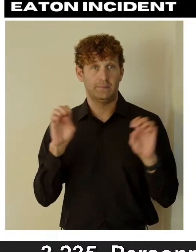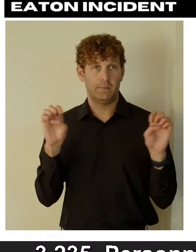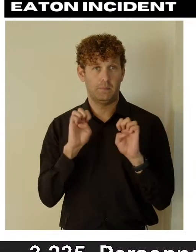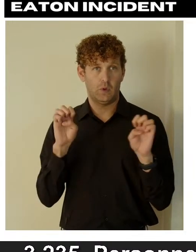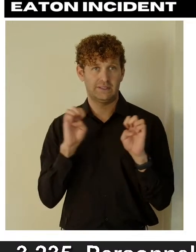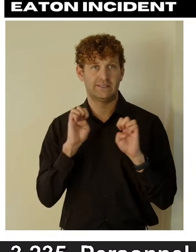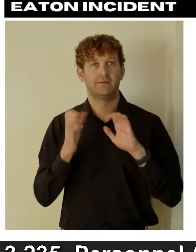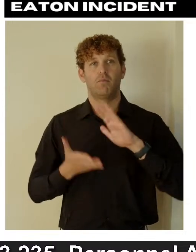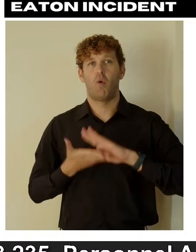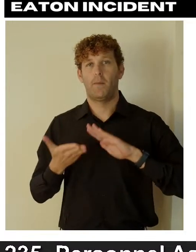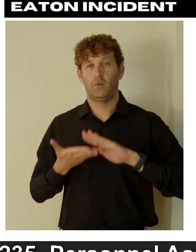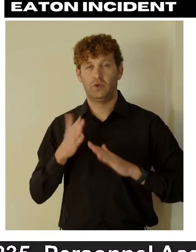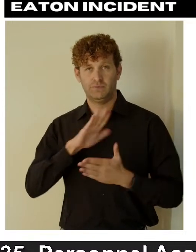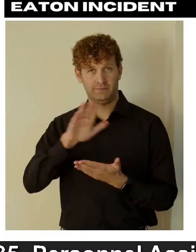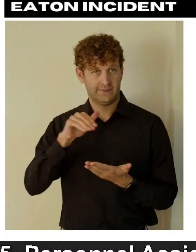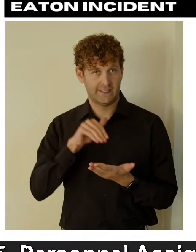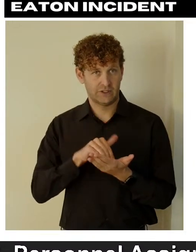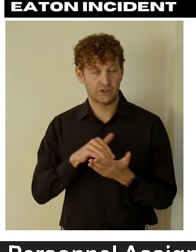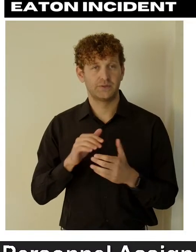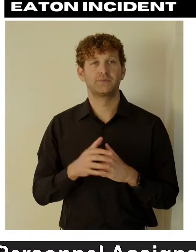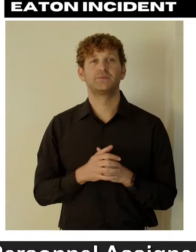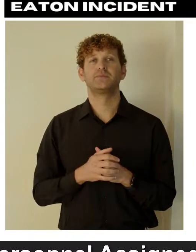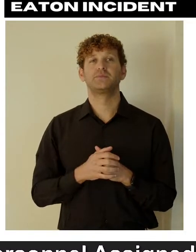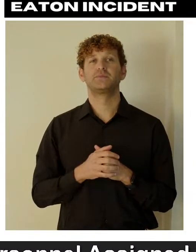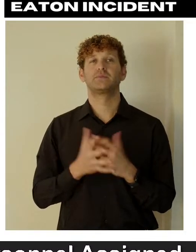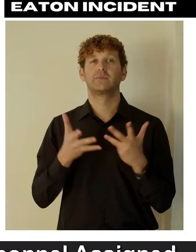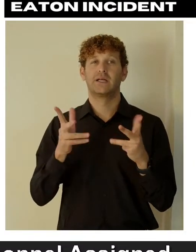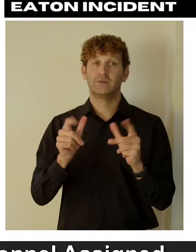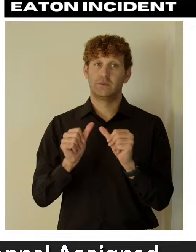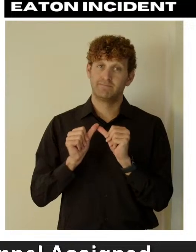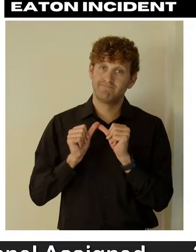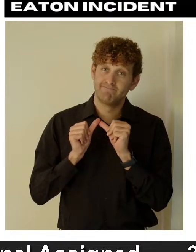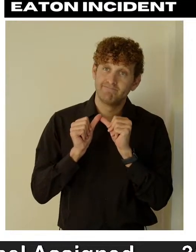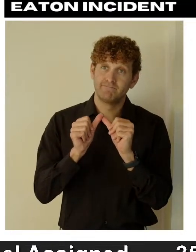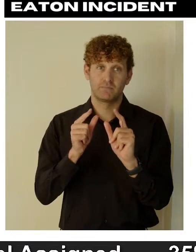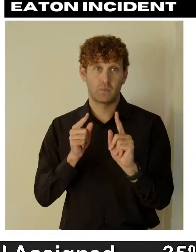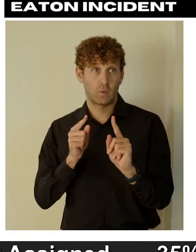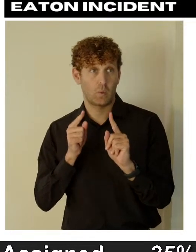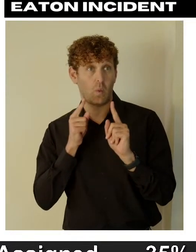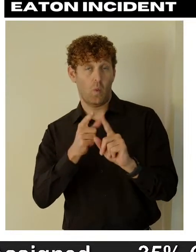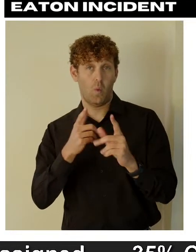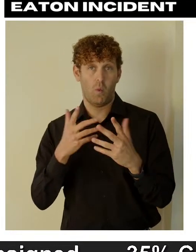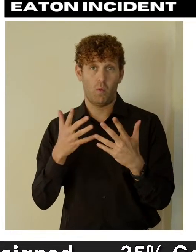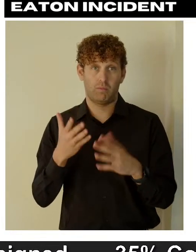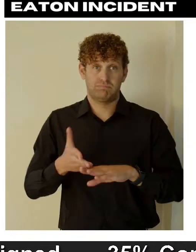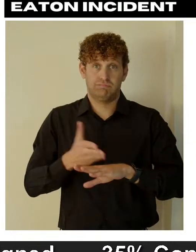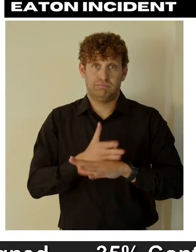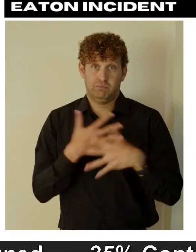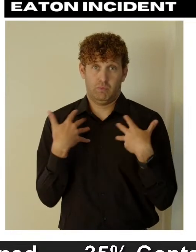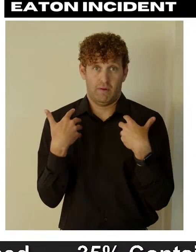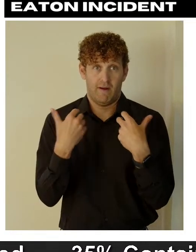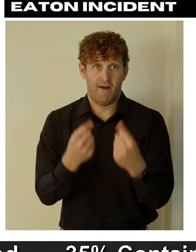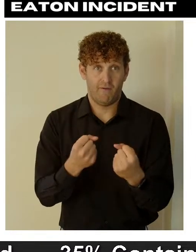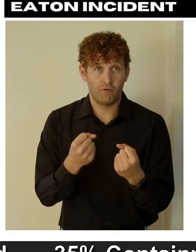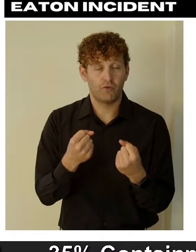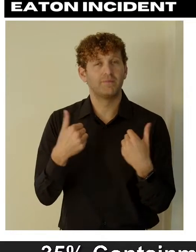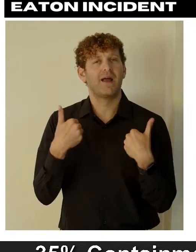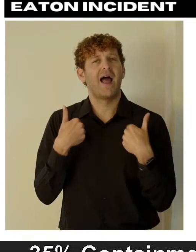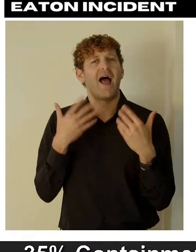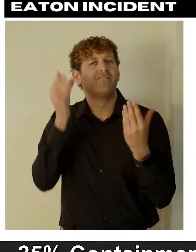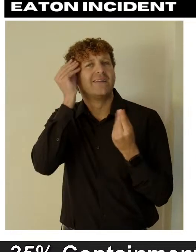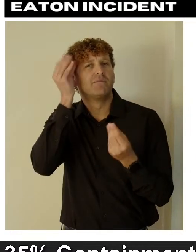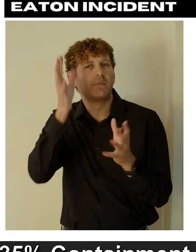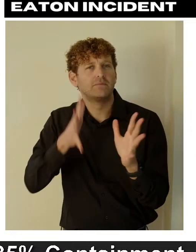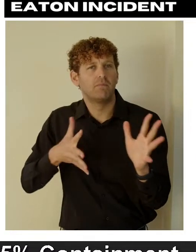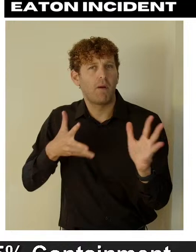Center. As we continue toward the road of recovery, we wanted to share some updates that you may find useful during this